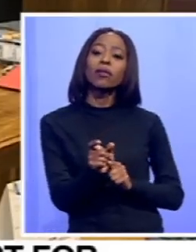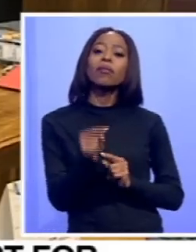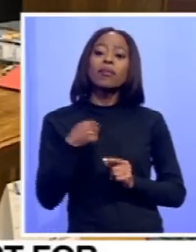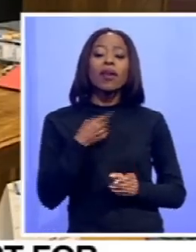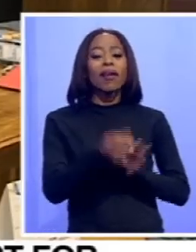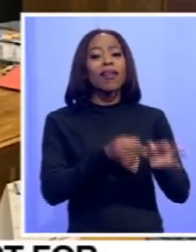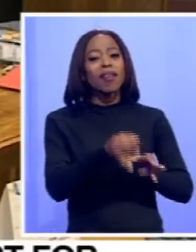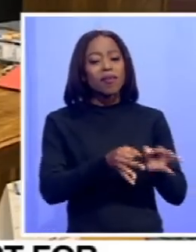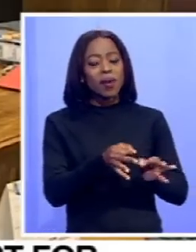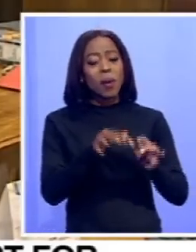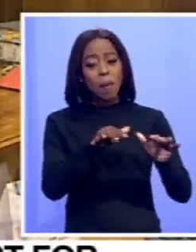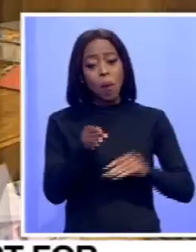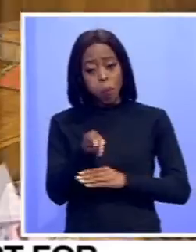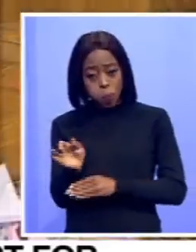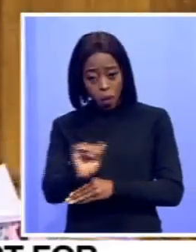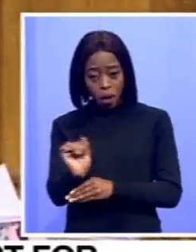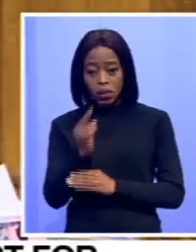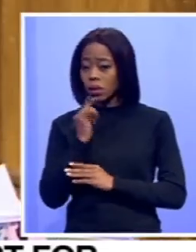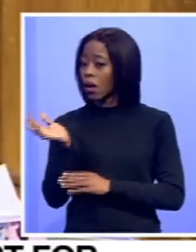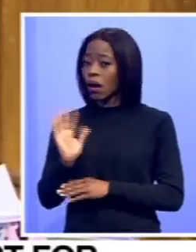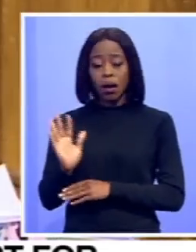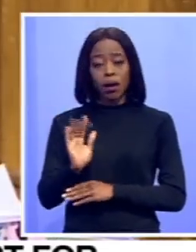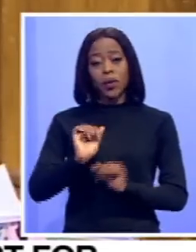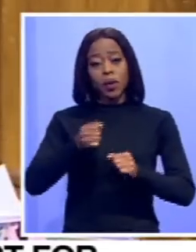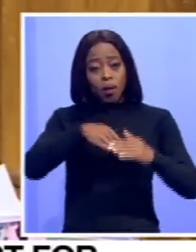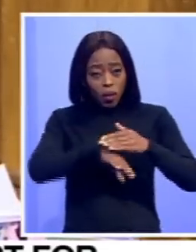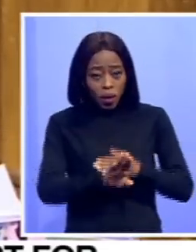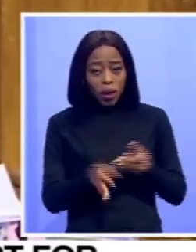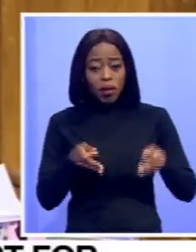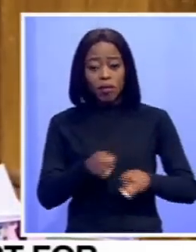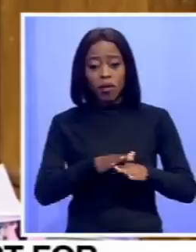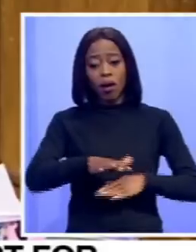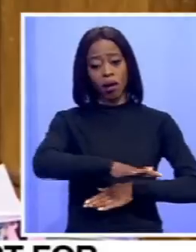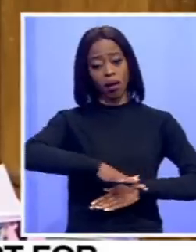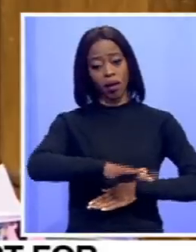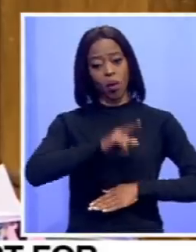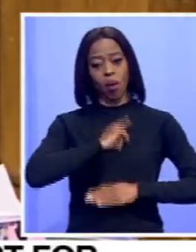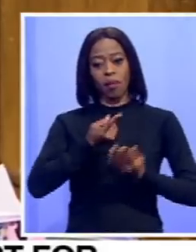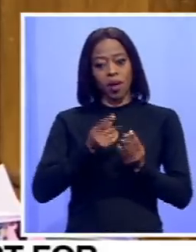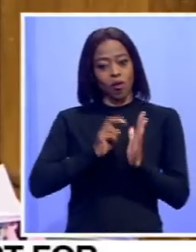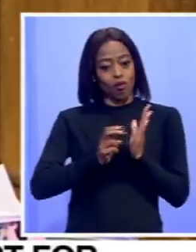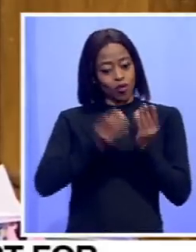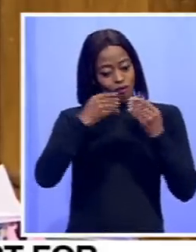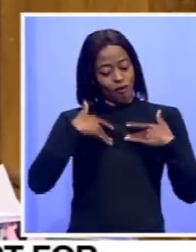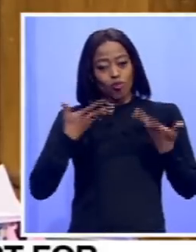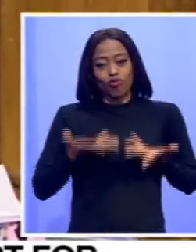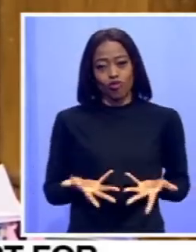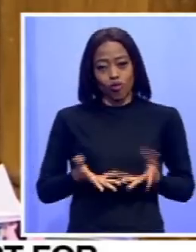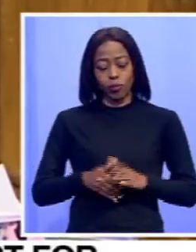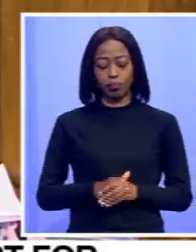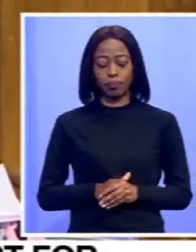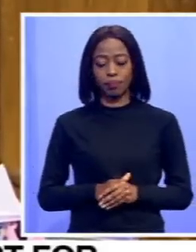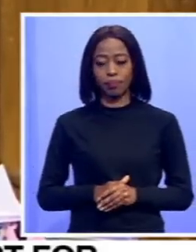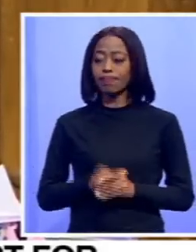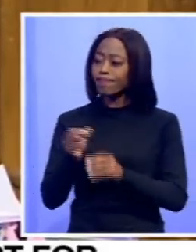the people of the vehicle that they are not allowed to get inside the cemetery according to the instructions I received. Sub 19. He then tried